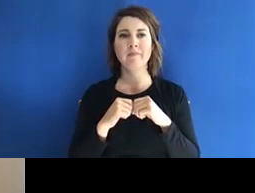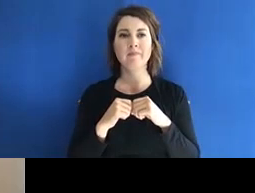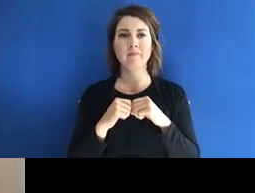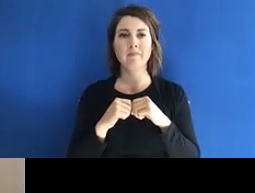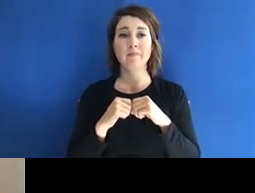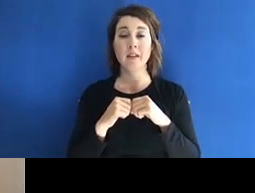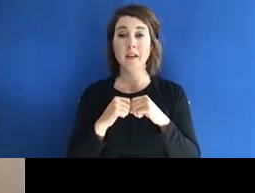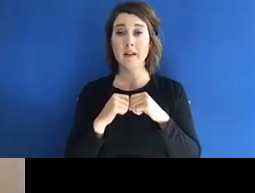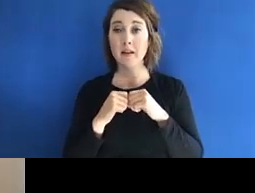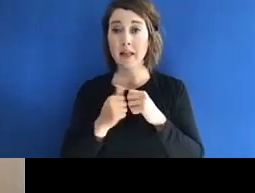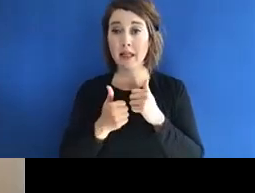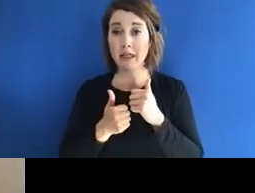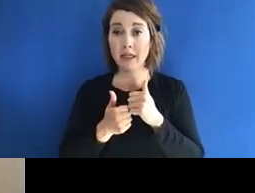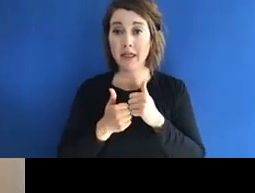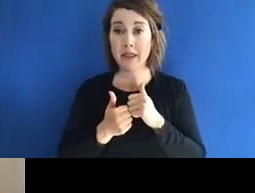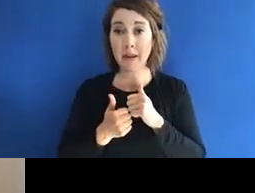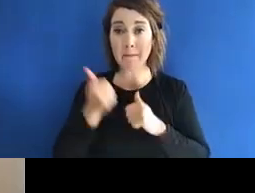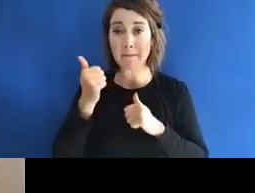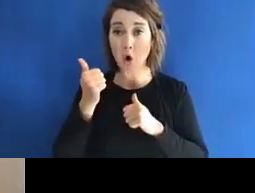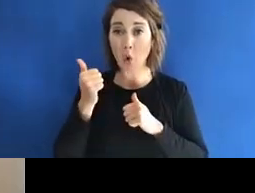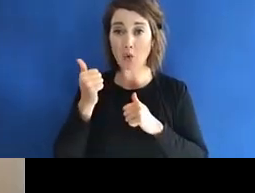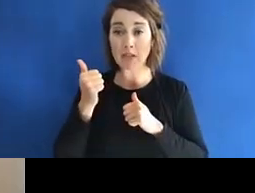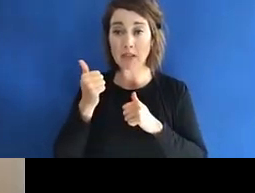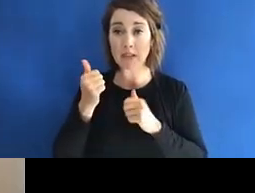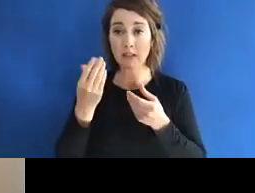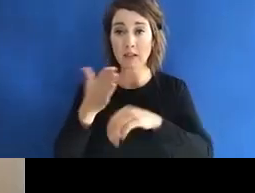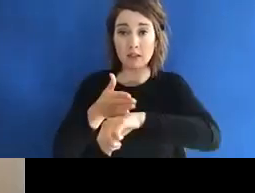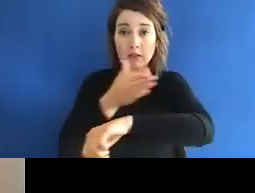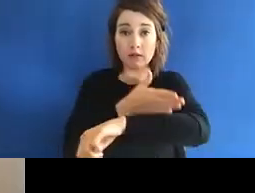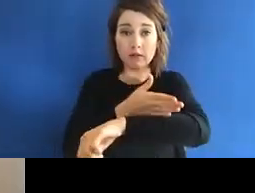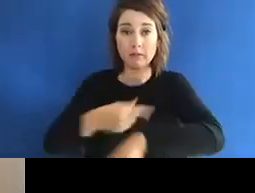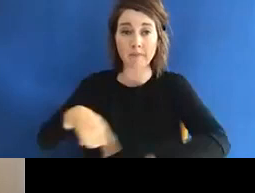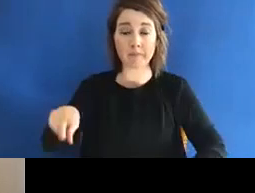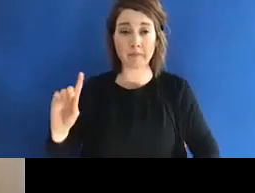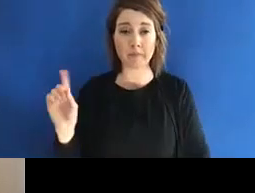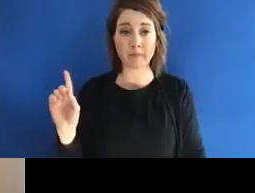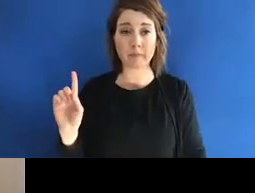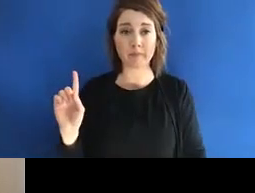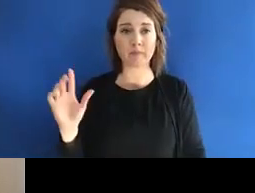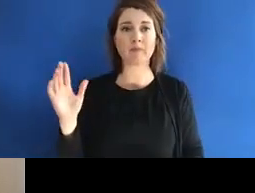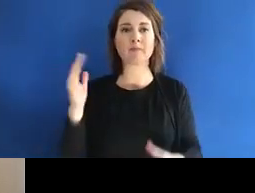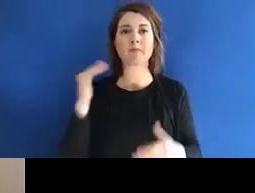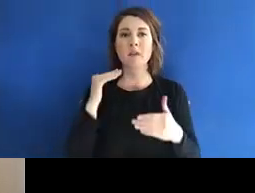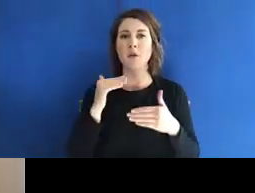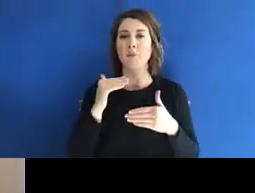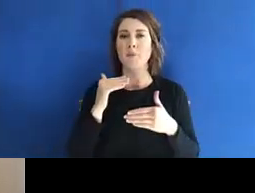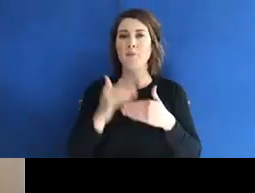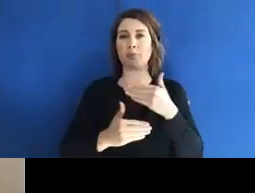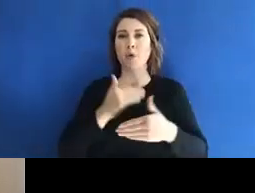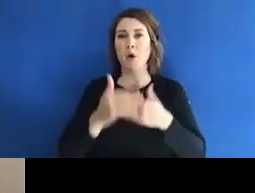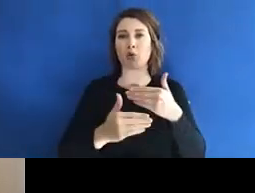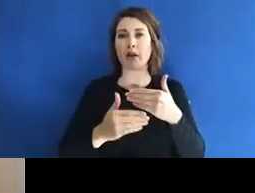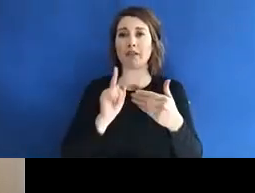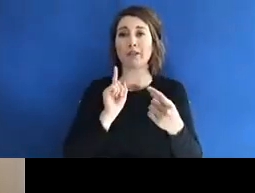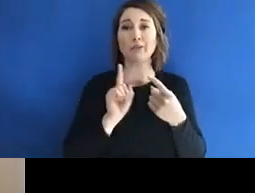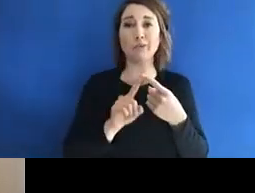most gains that we saw in program year 19 were those gains substantiating progress made towards a secondary